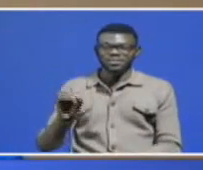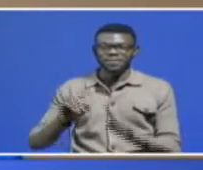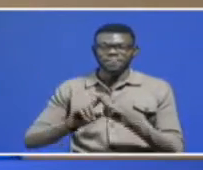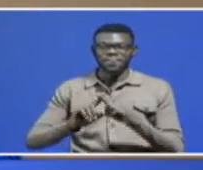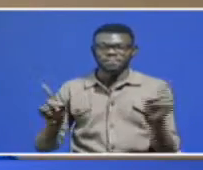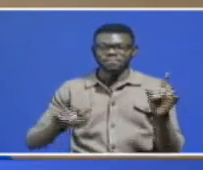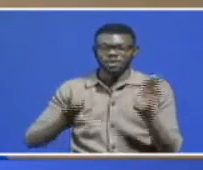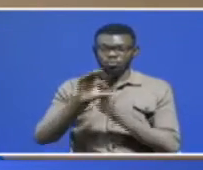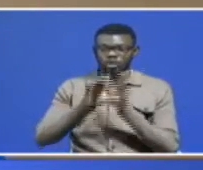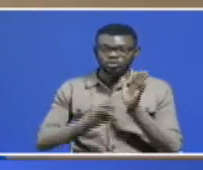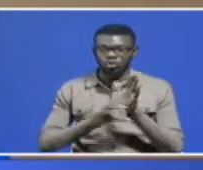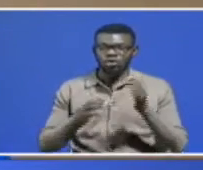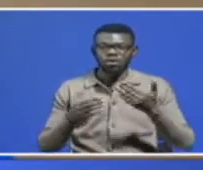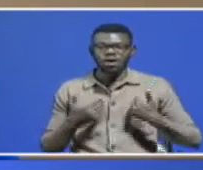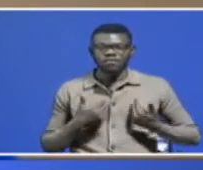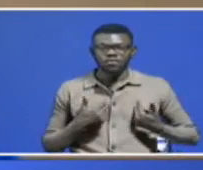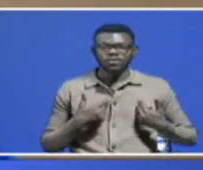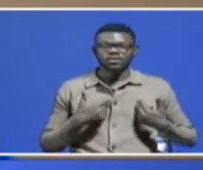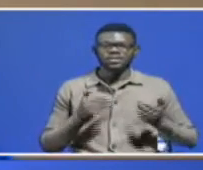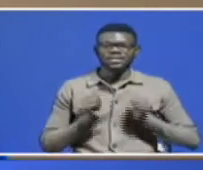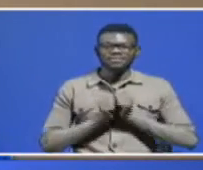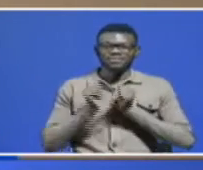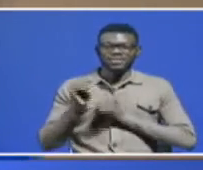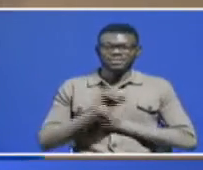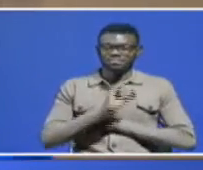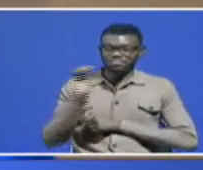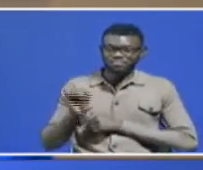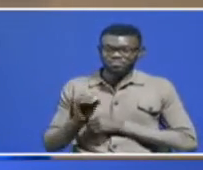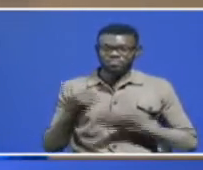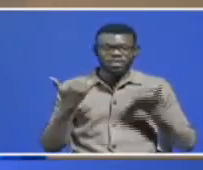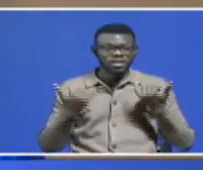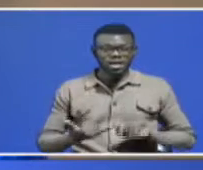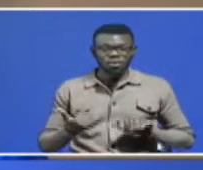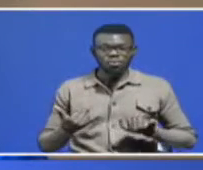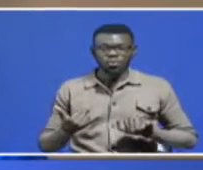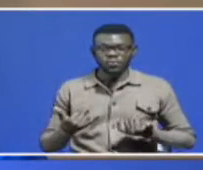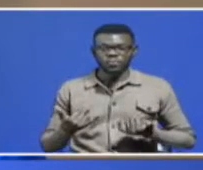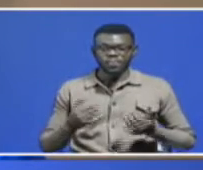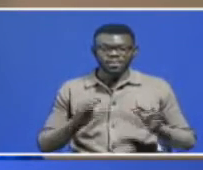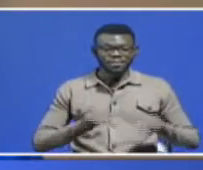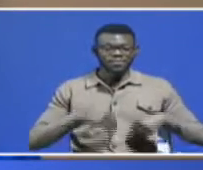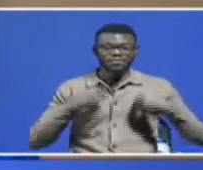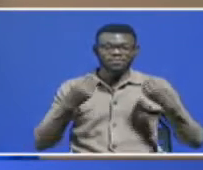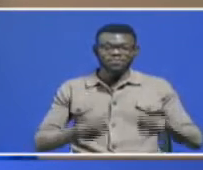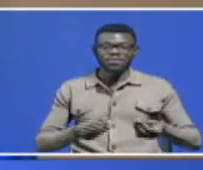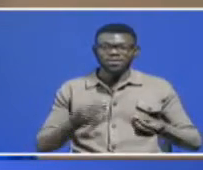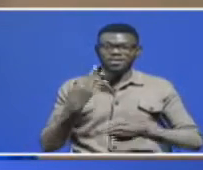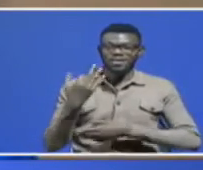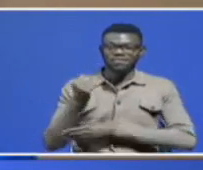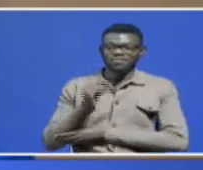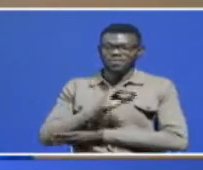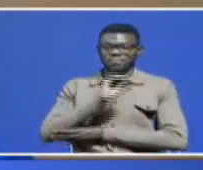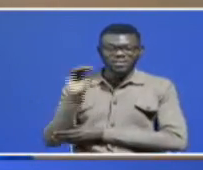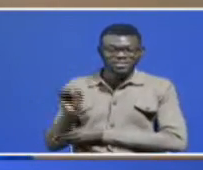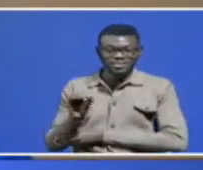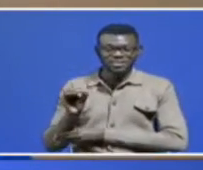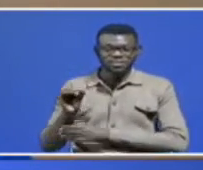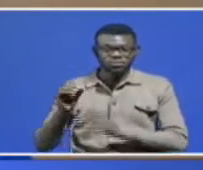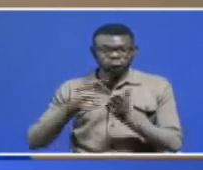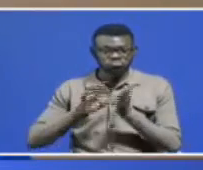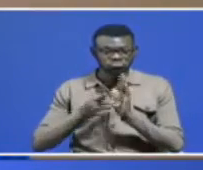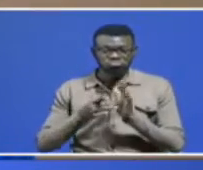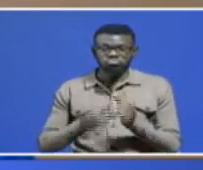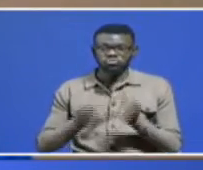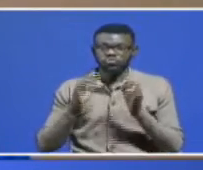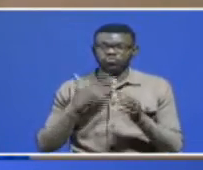says gives a minimum guarantee of 15%, and now we are told that it will provide 35%. It means if you